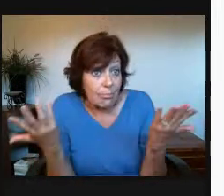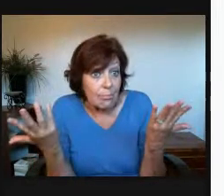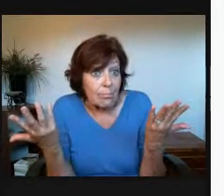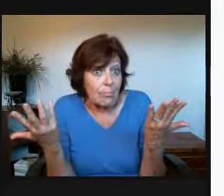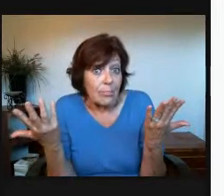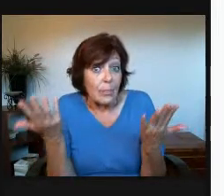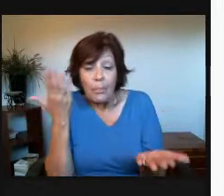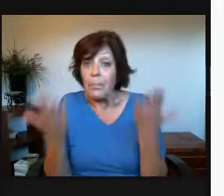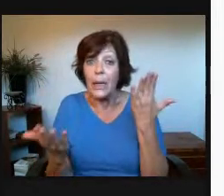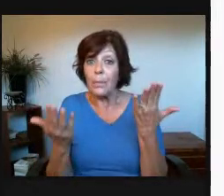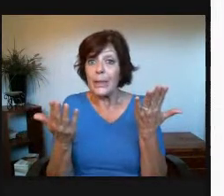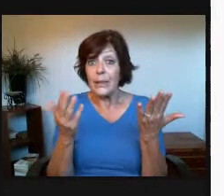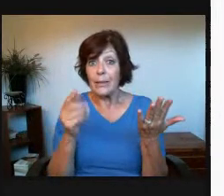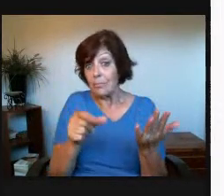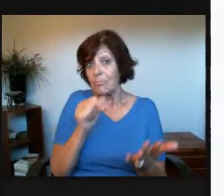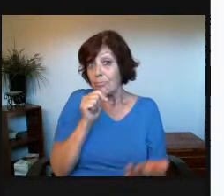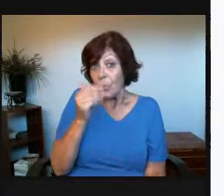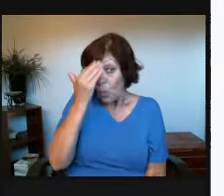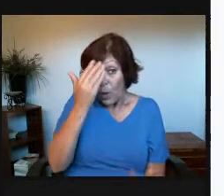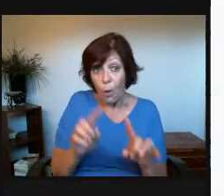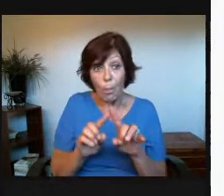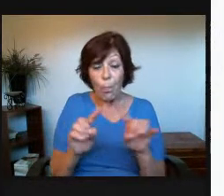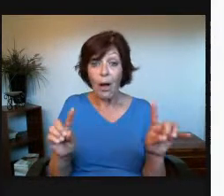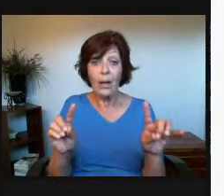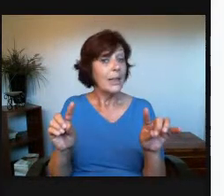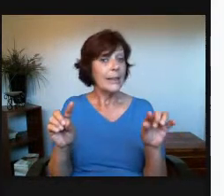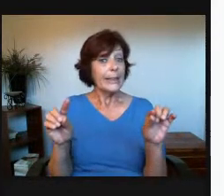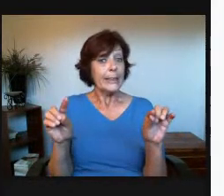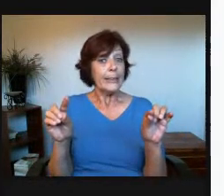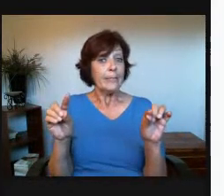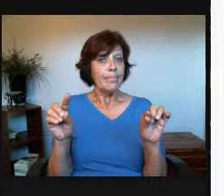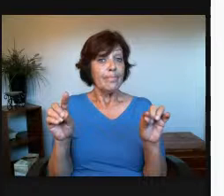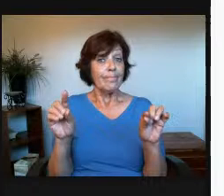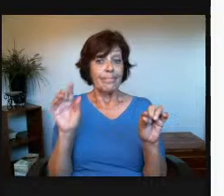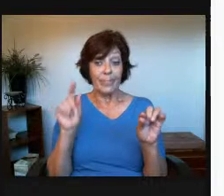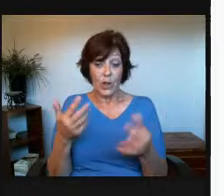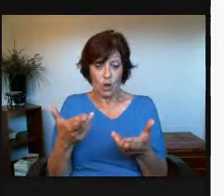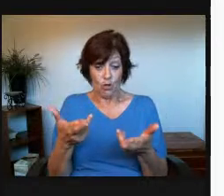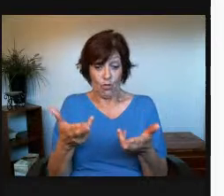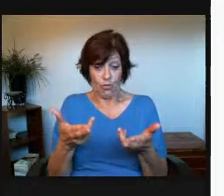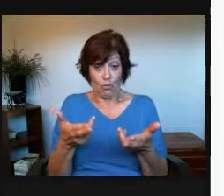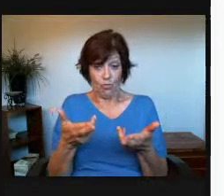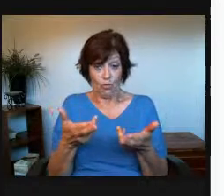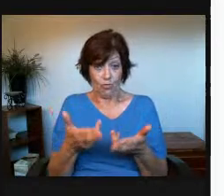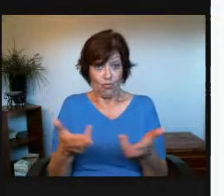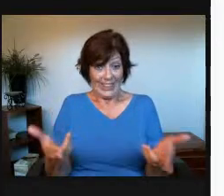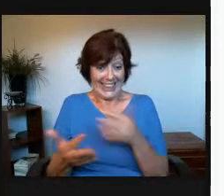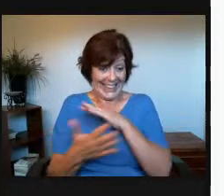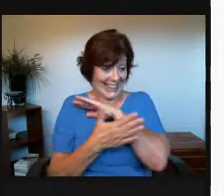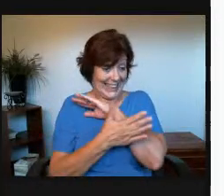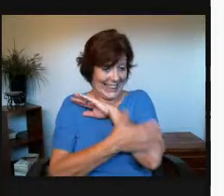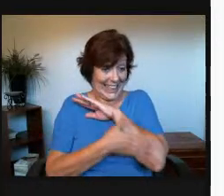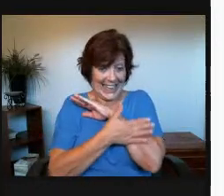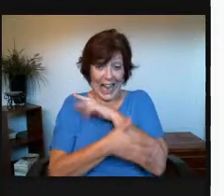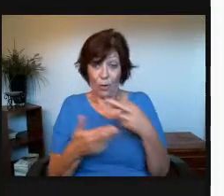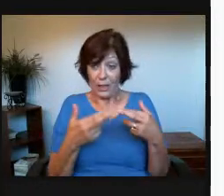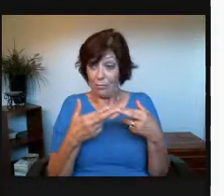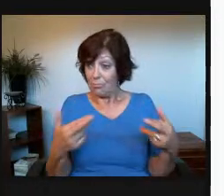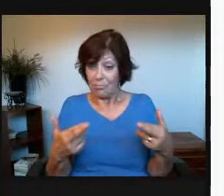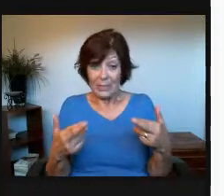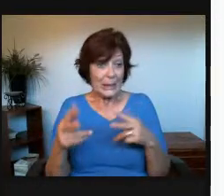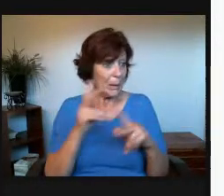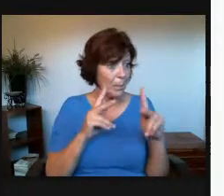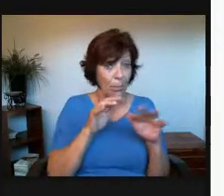may or may not be aware, but the resources that the county has